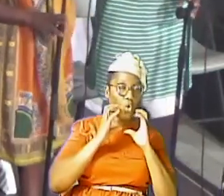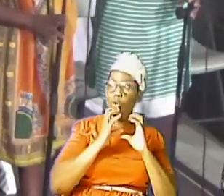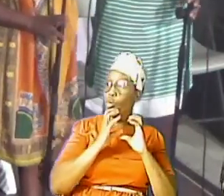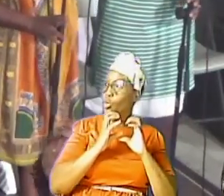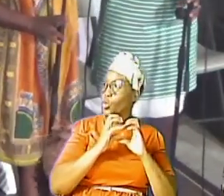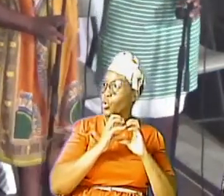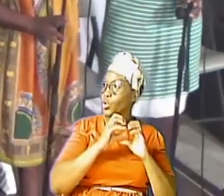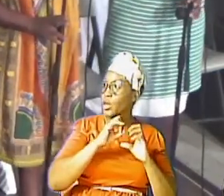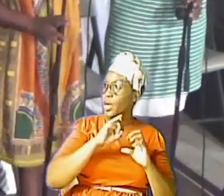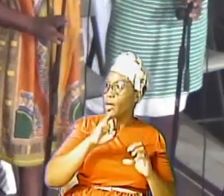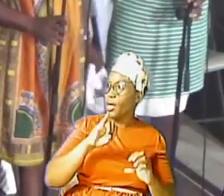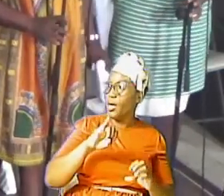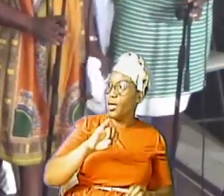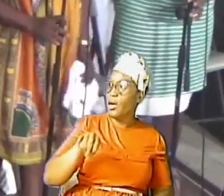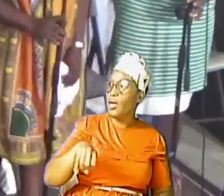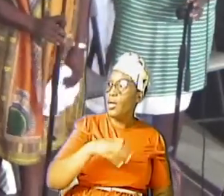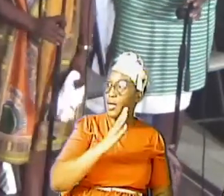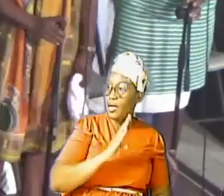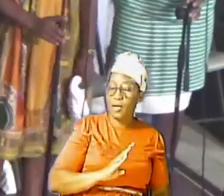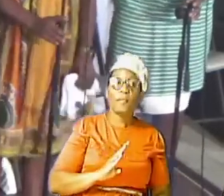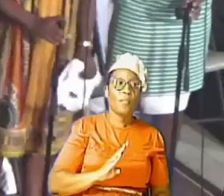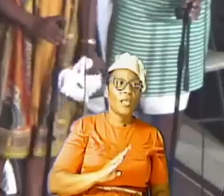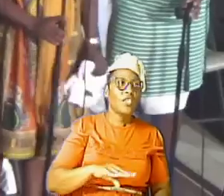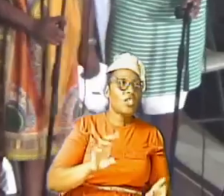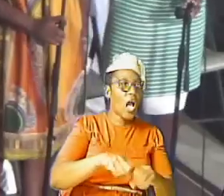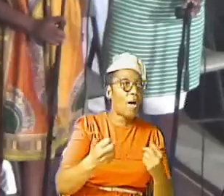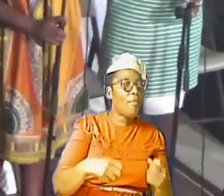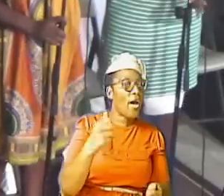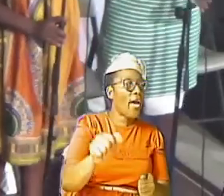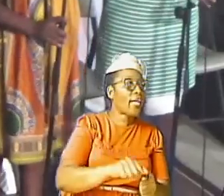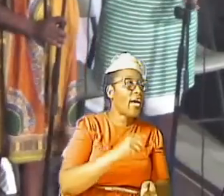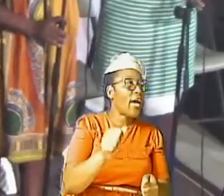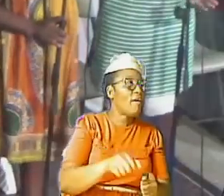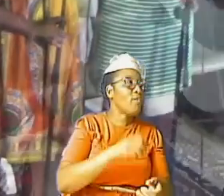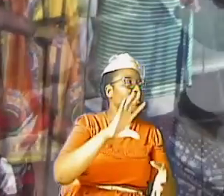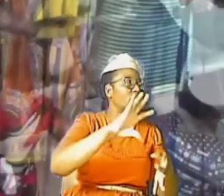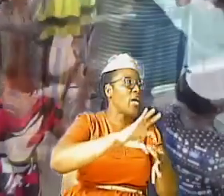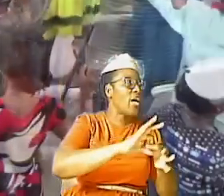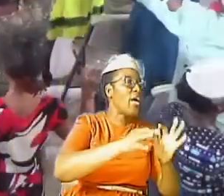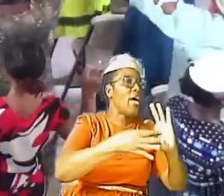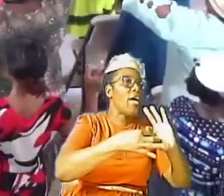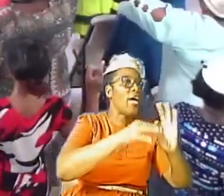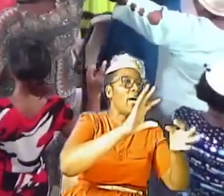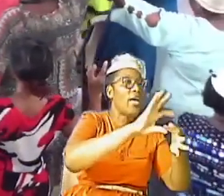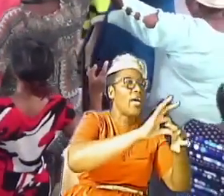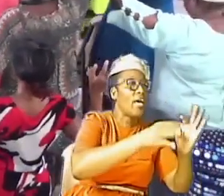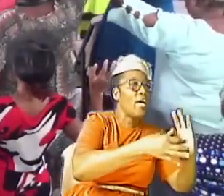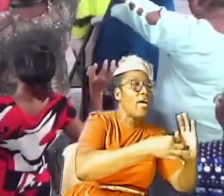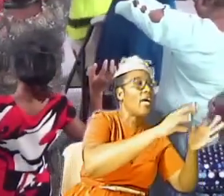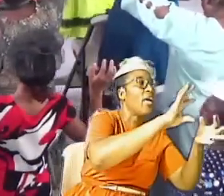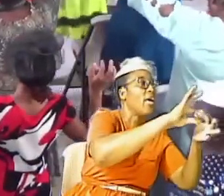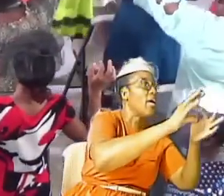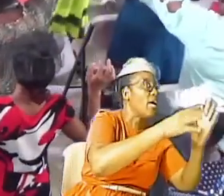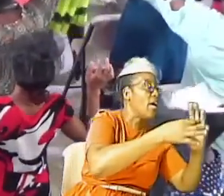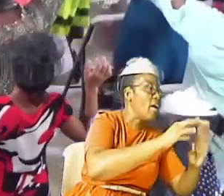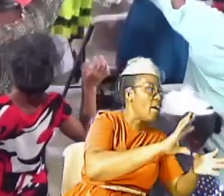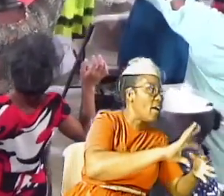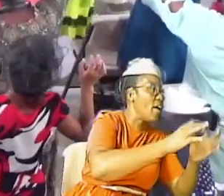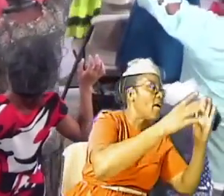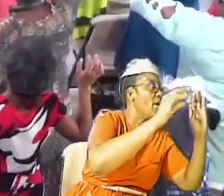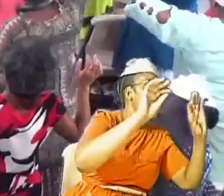of Judah, yes, shall break every chain.